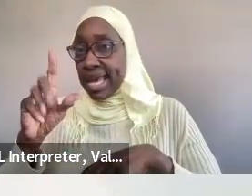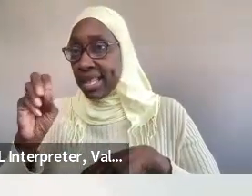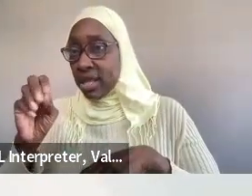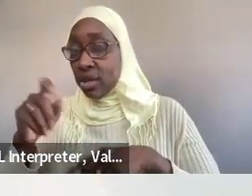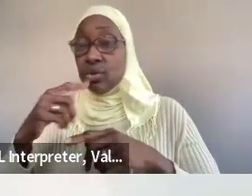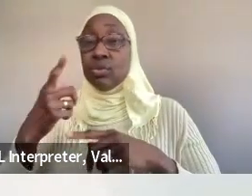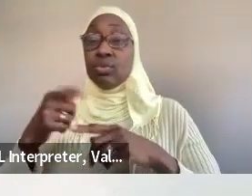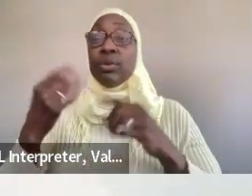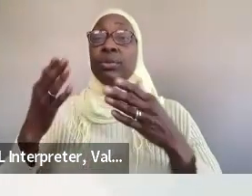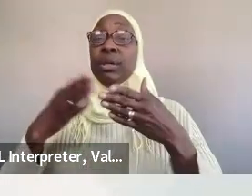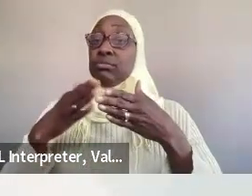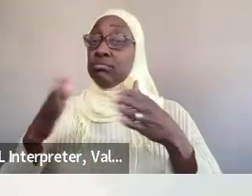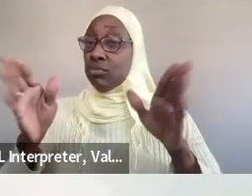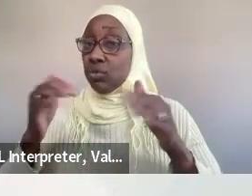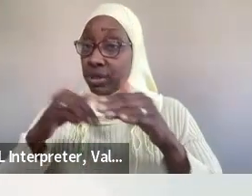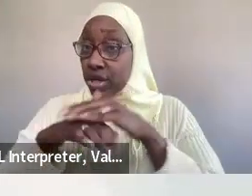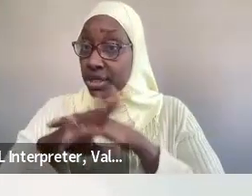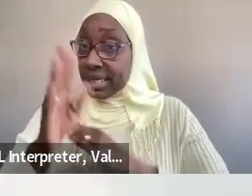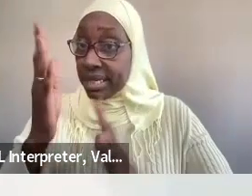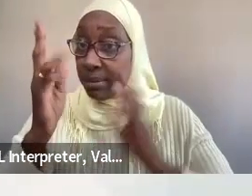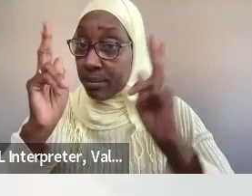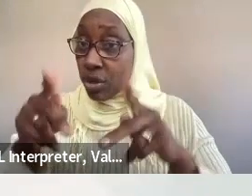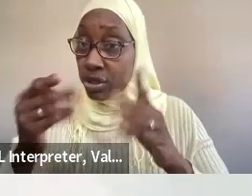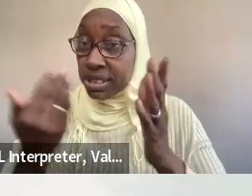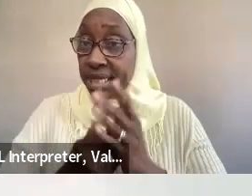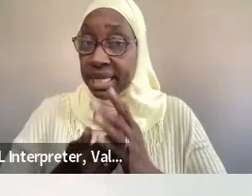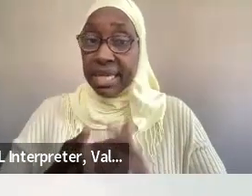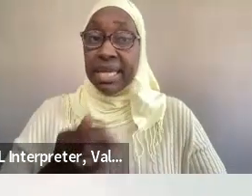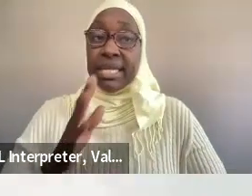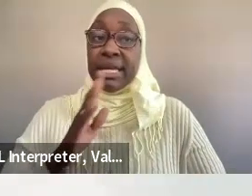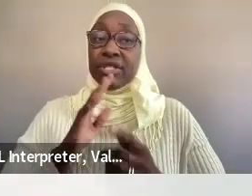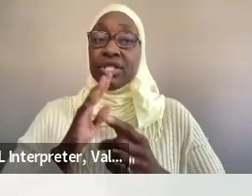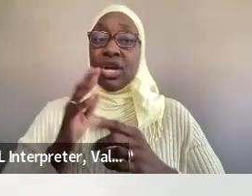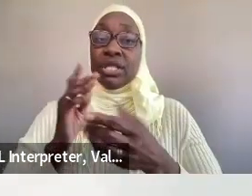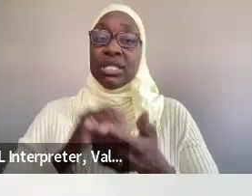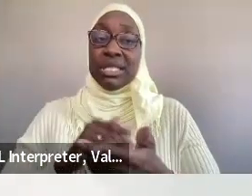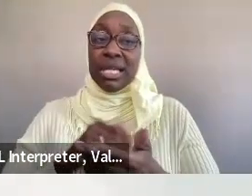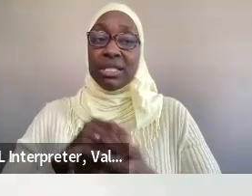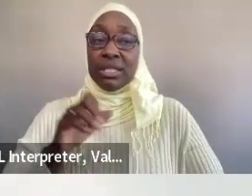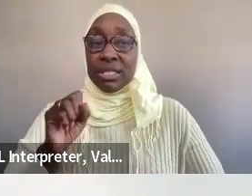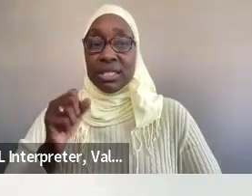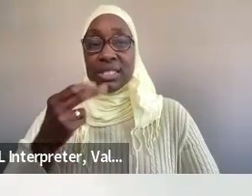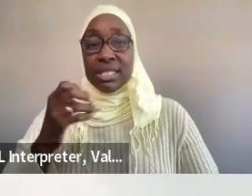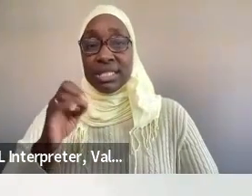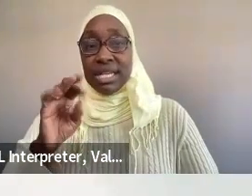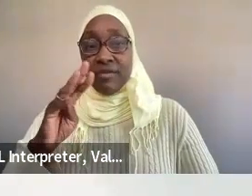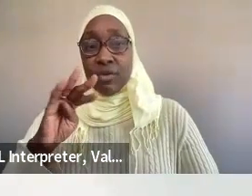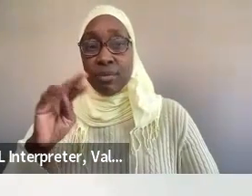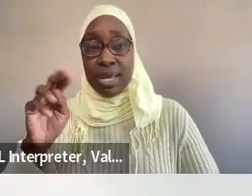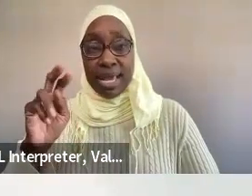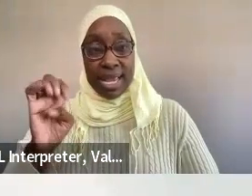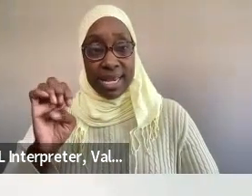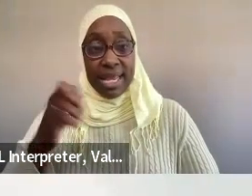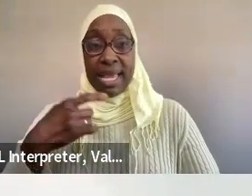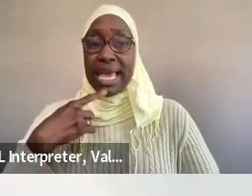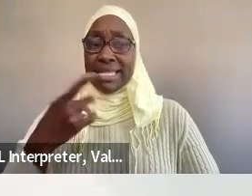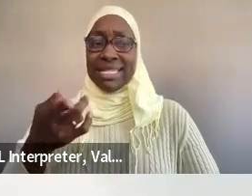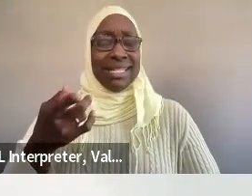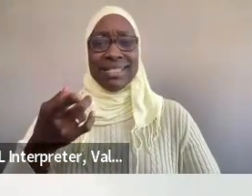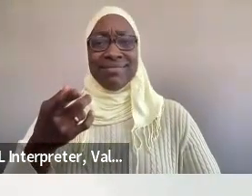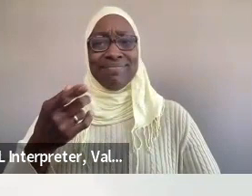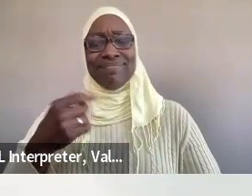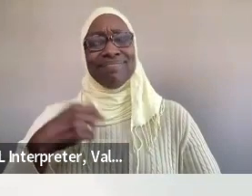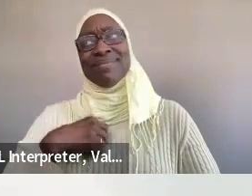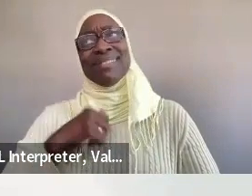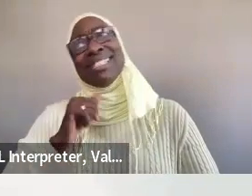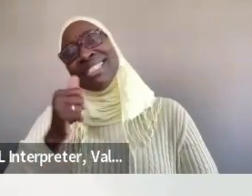Professor Sandra Scheffelbein, who's my mentor, I was like, I feel like there aren't many groups that talk about disabilities, and I want to be